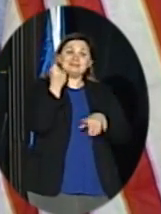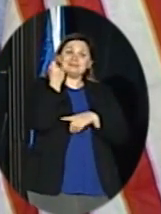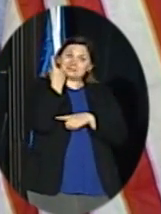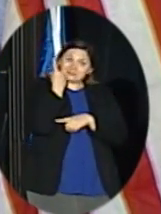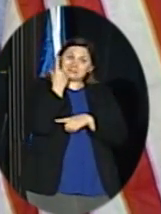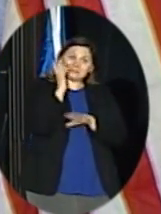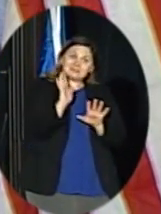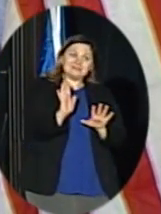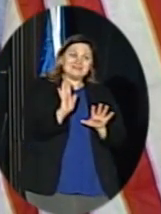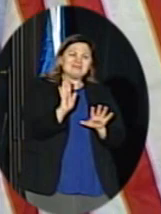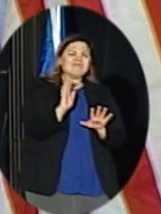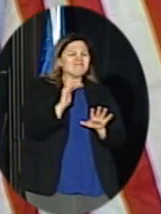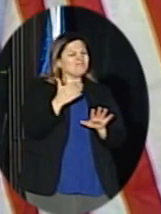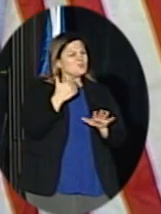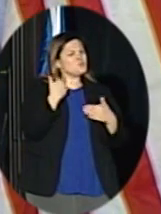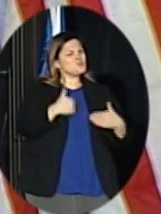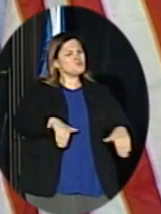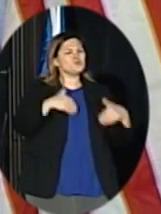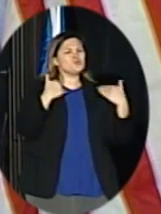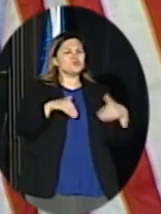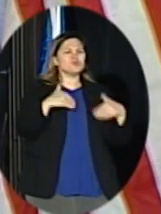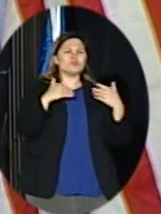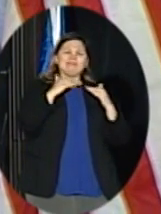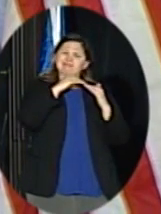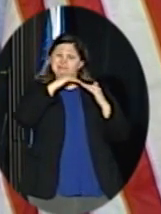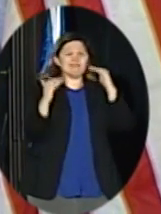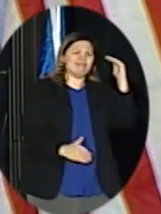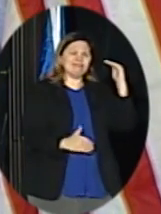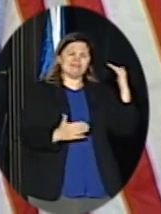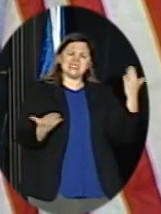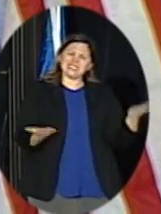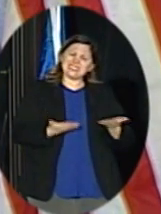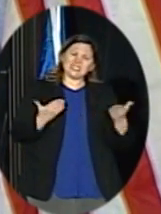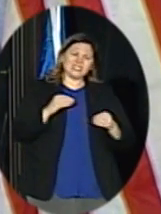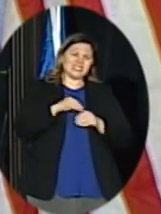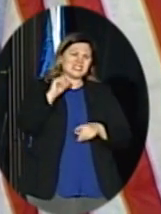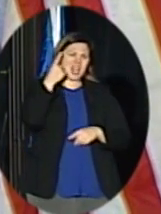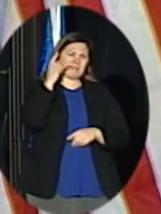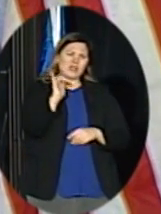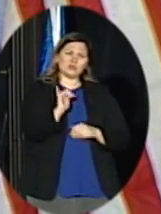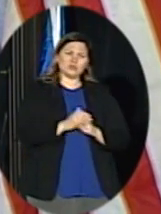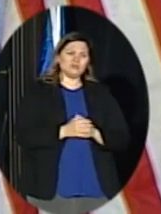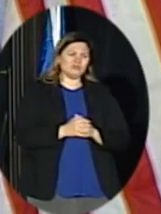deep inequity. And I live that too.